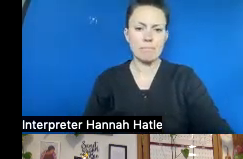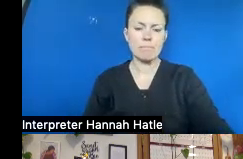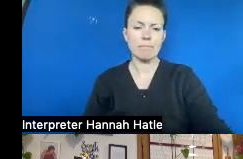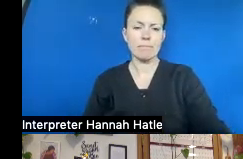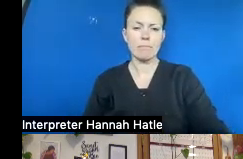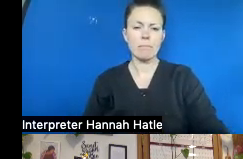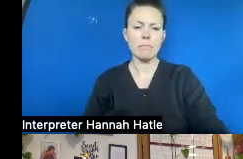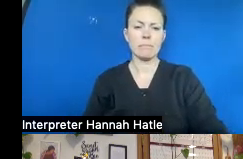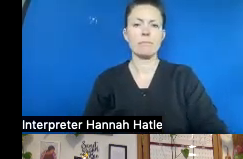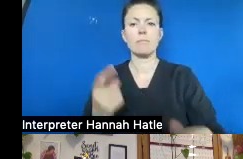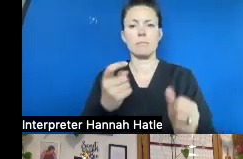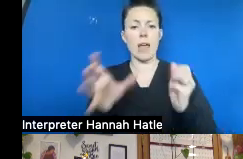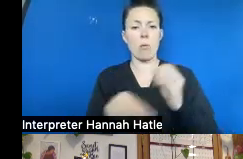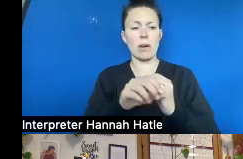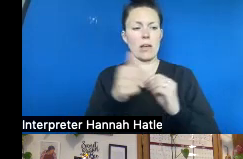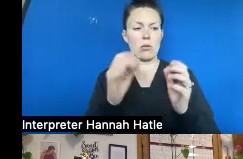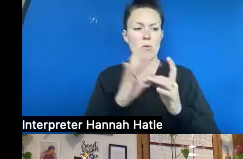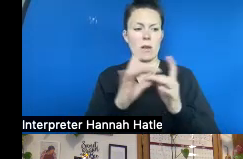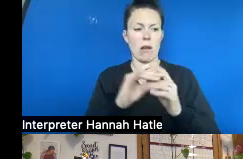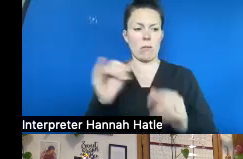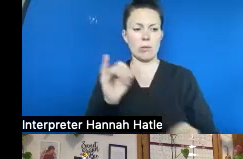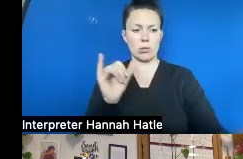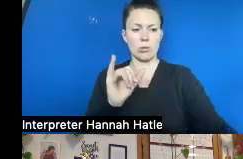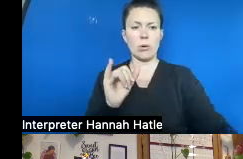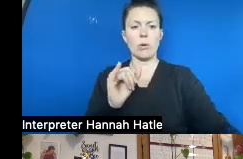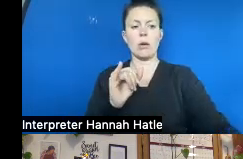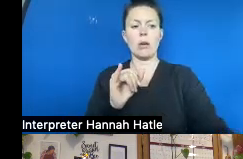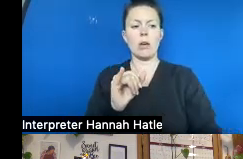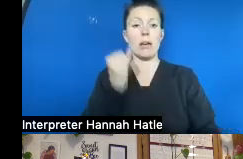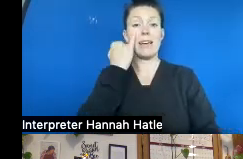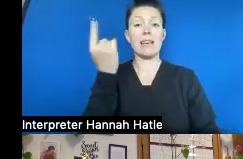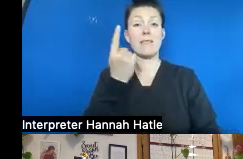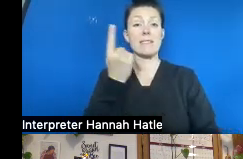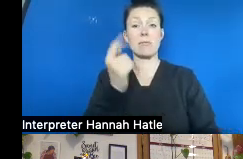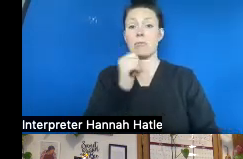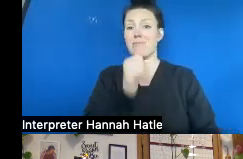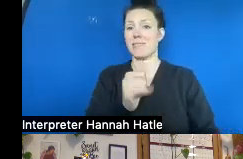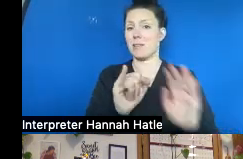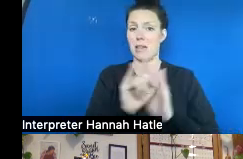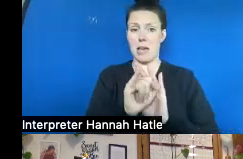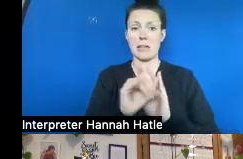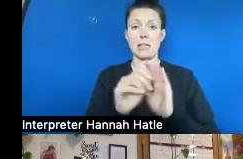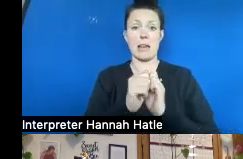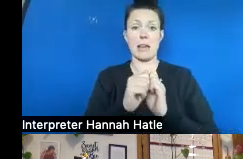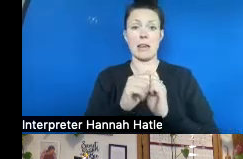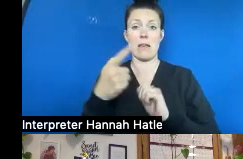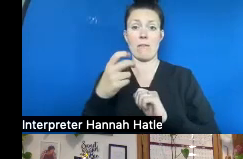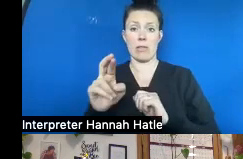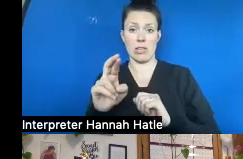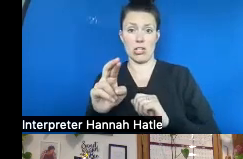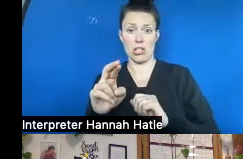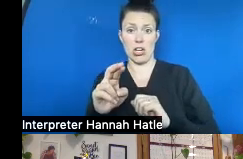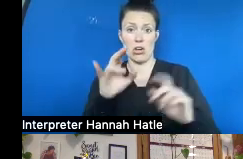Linda, I'll just add one other comment as well, that, if somebody doesn't identify with the gender that you look and you see and